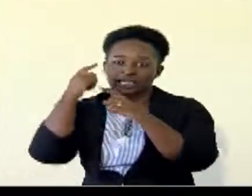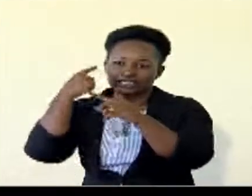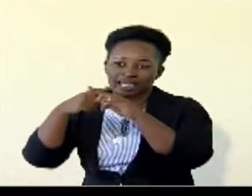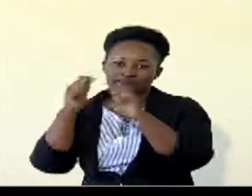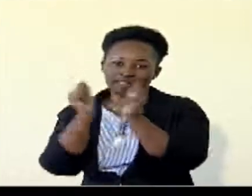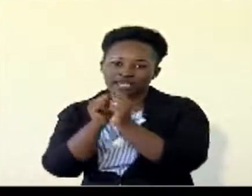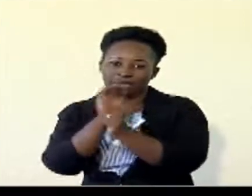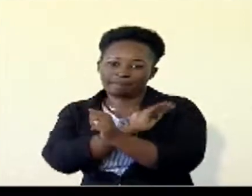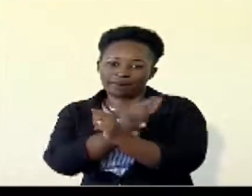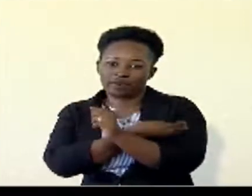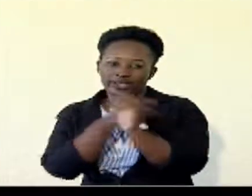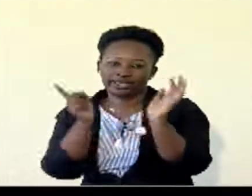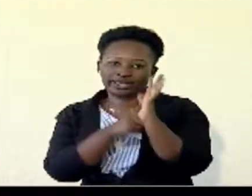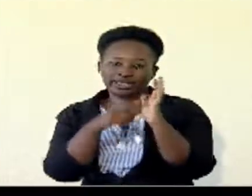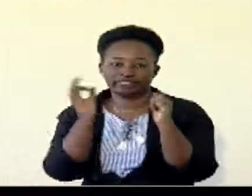8. Now,